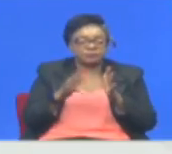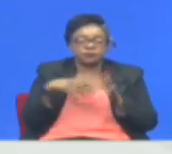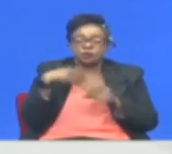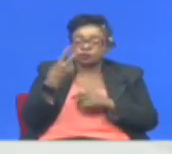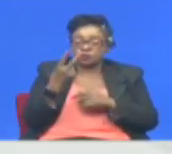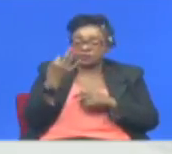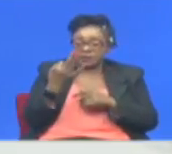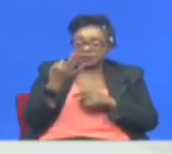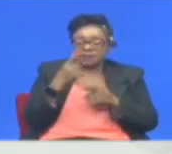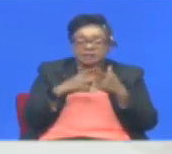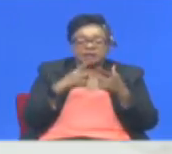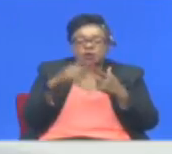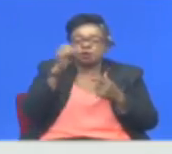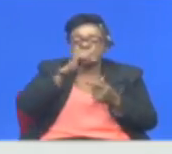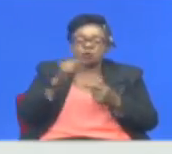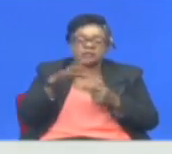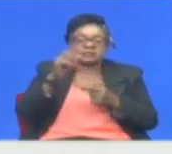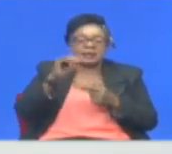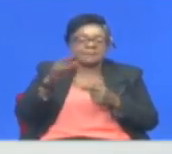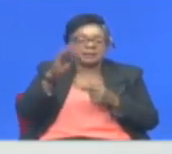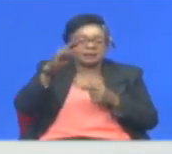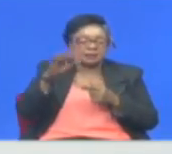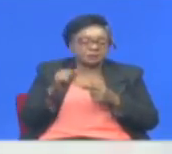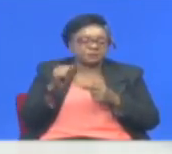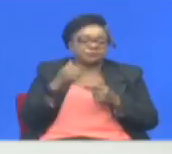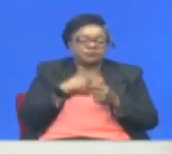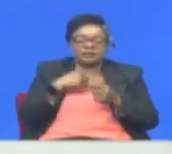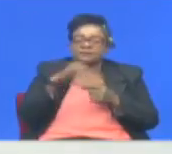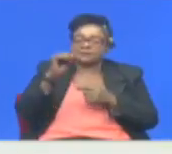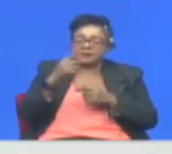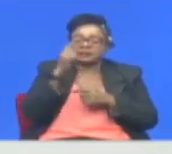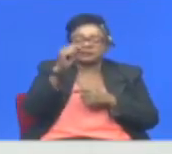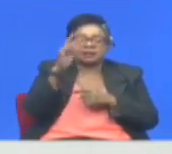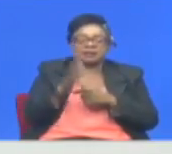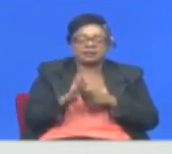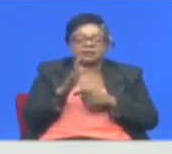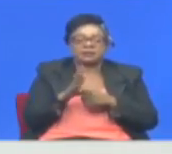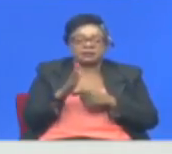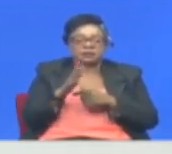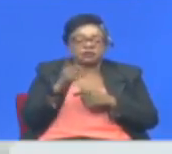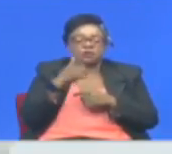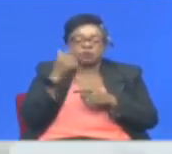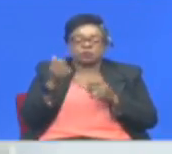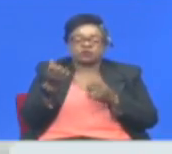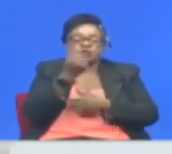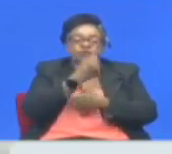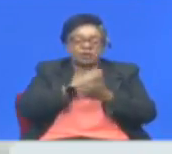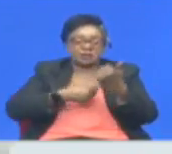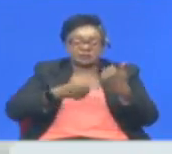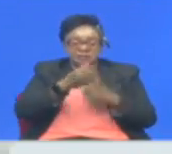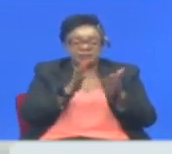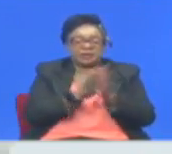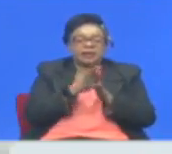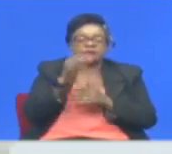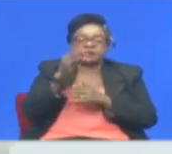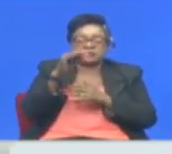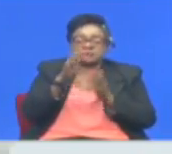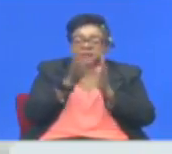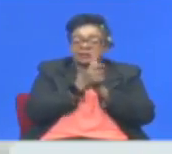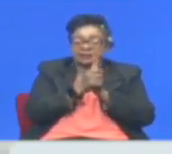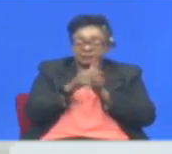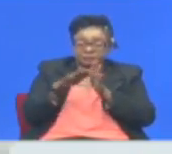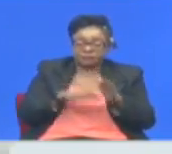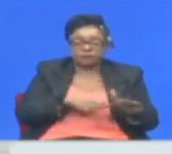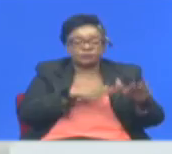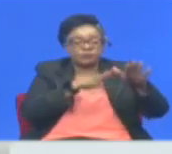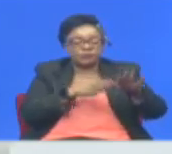23-year-old Sabrina Wanjiku Simada is the first Kenyan urban skier specializing in alpine skiing, which includes